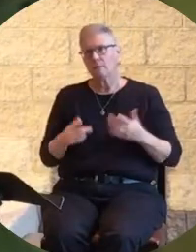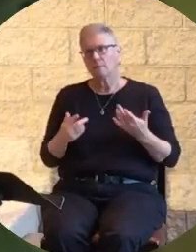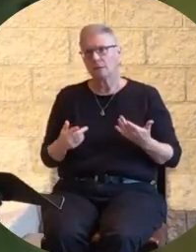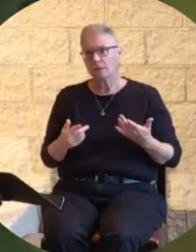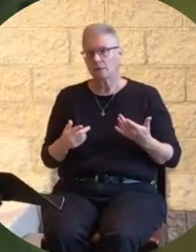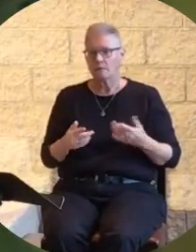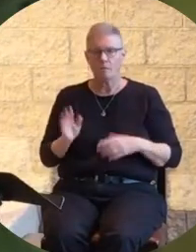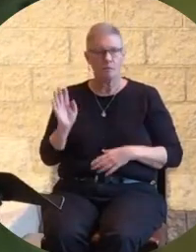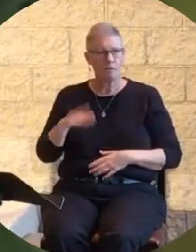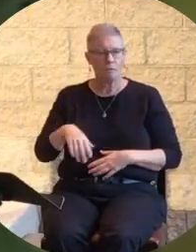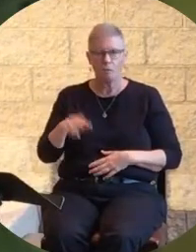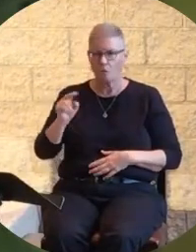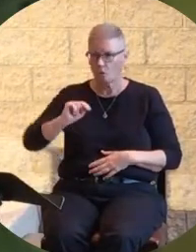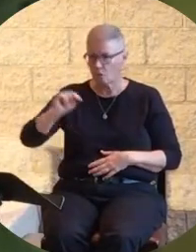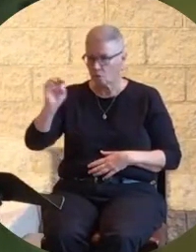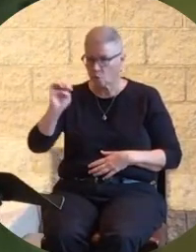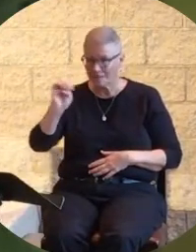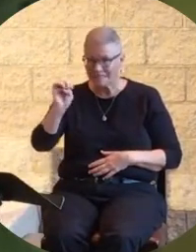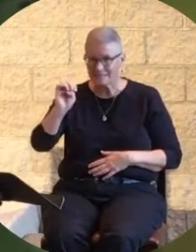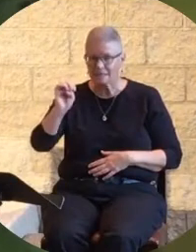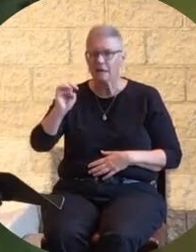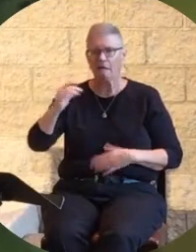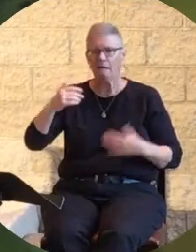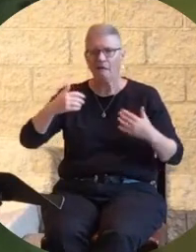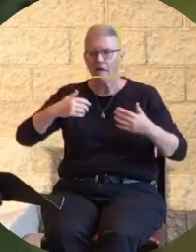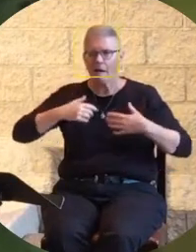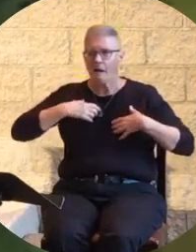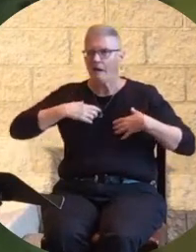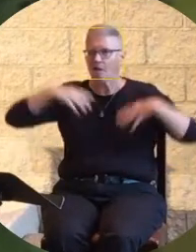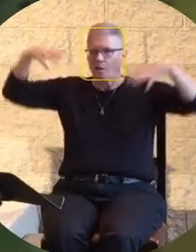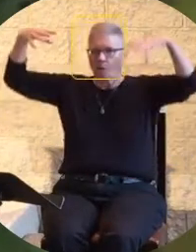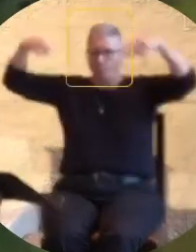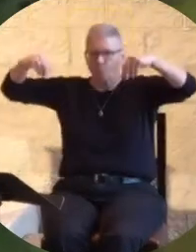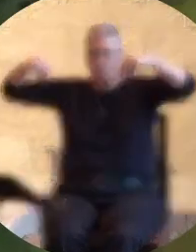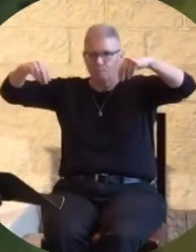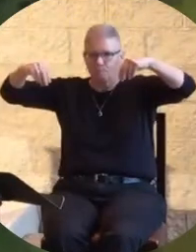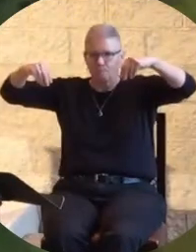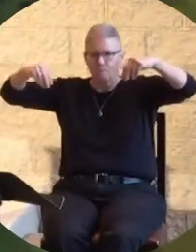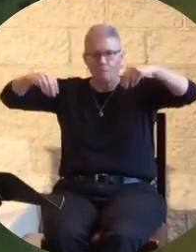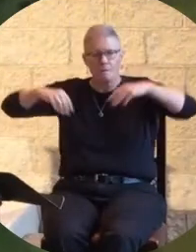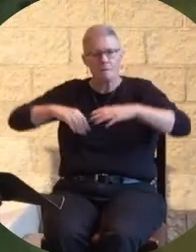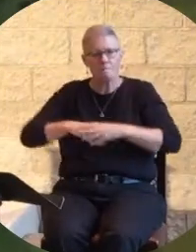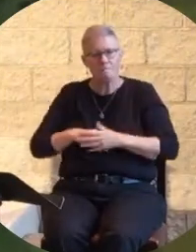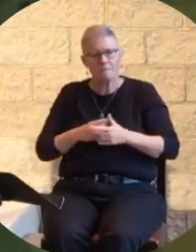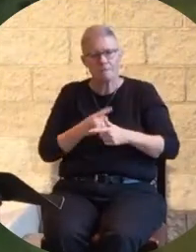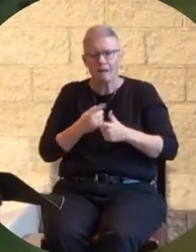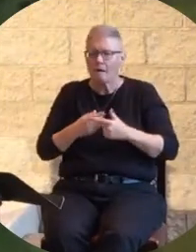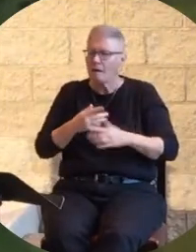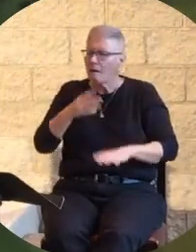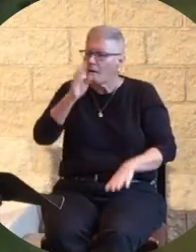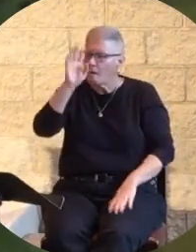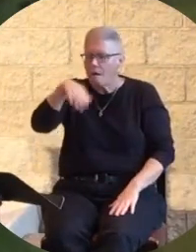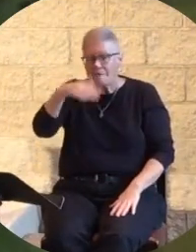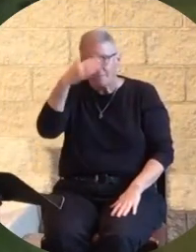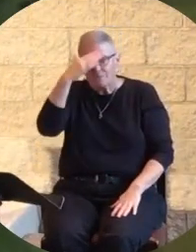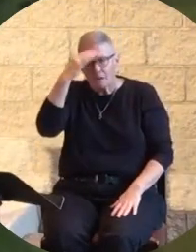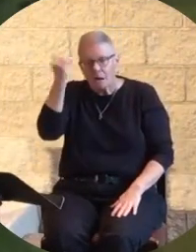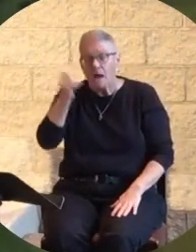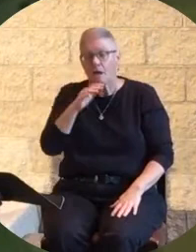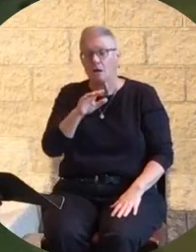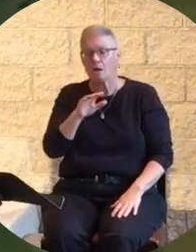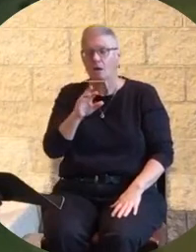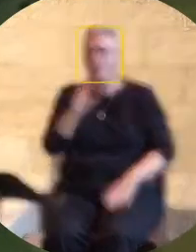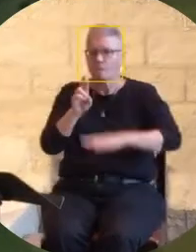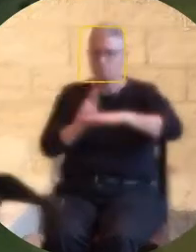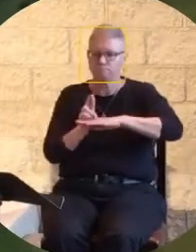blackout in the Northeast. And then there was a shuttle explosion, and I had actually forgotten that shuttle explosion